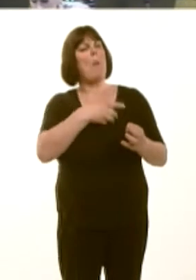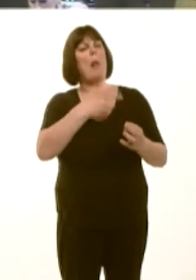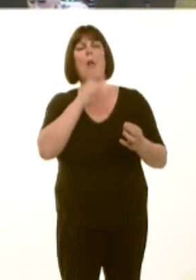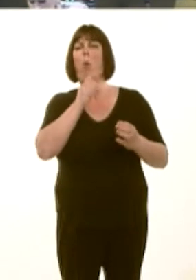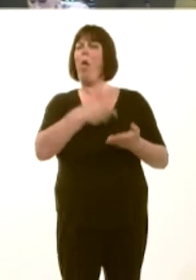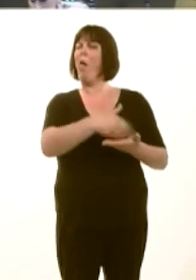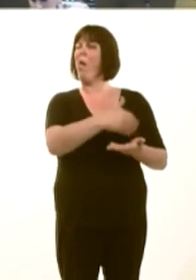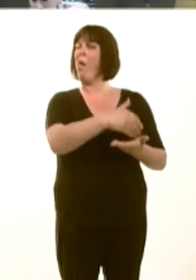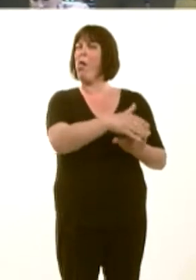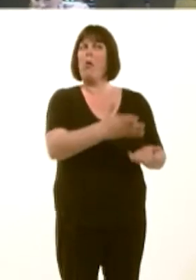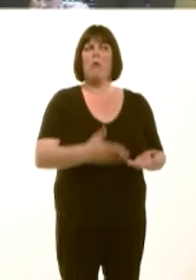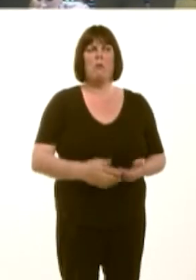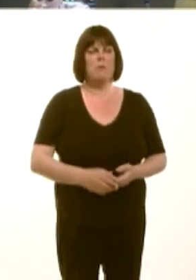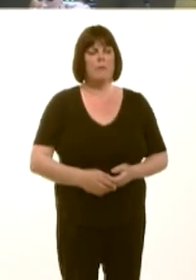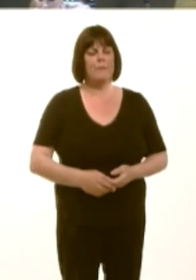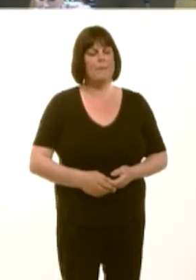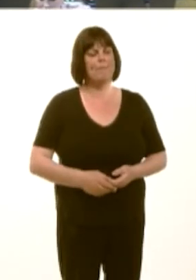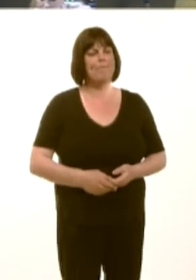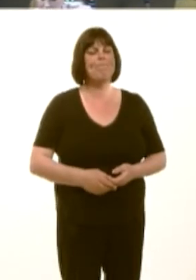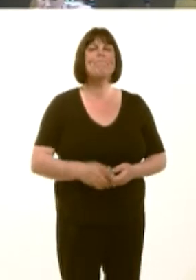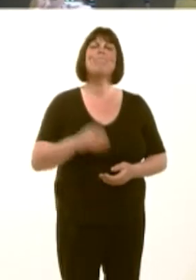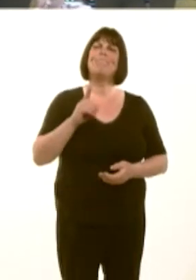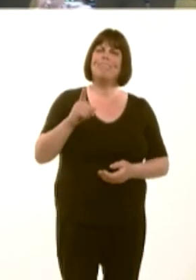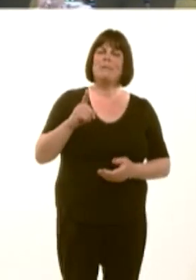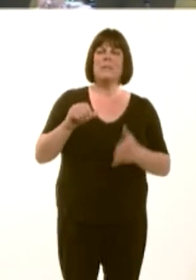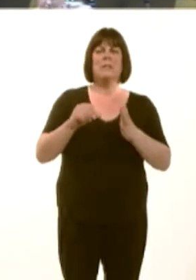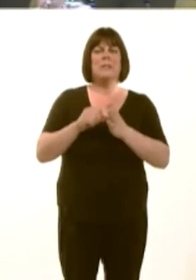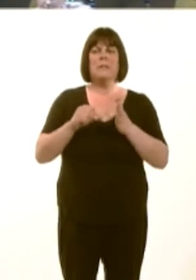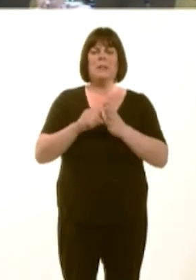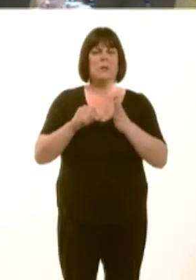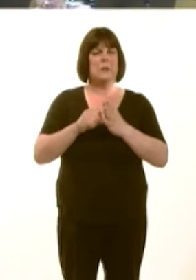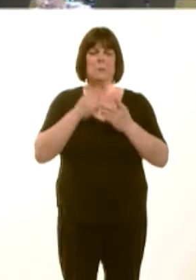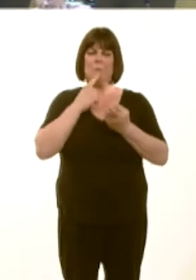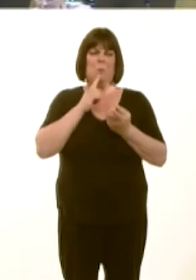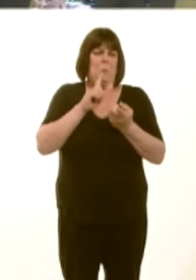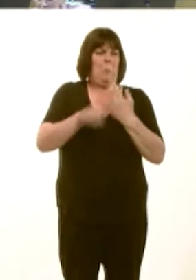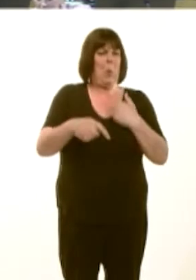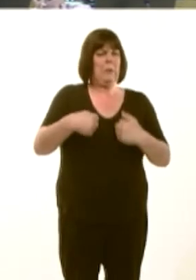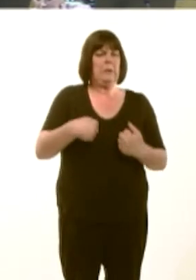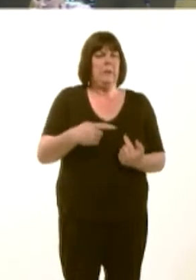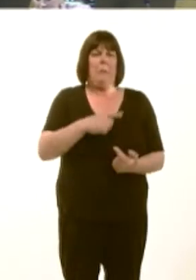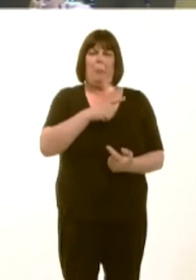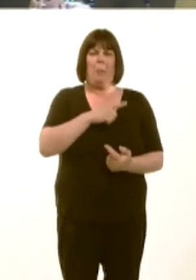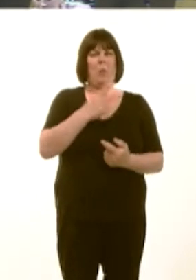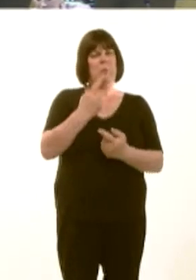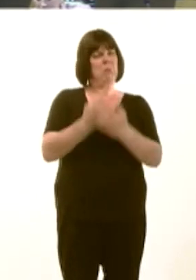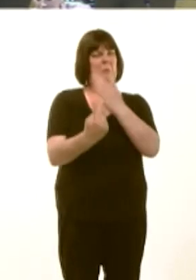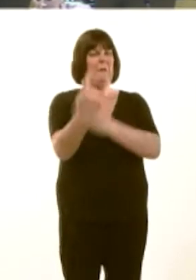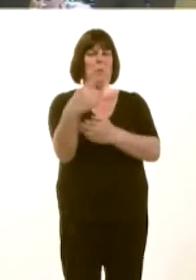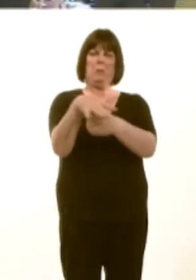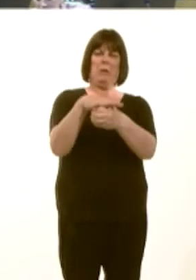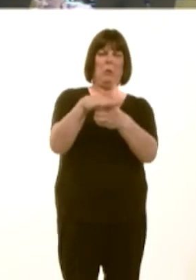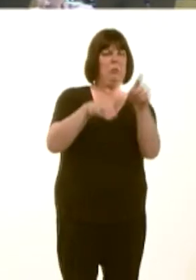complaints? It's difficult, once again, to give a view about the situation of any individual,